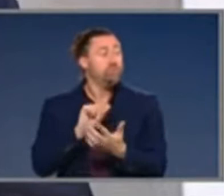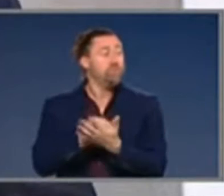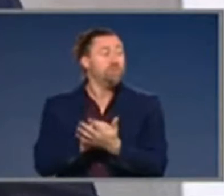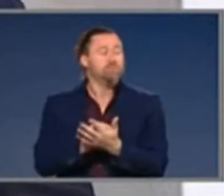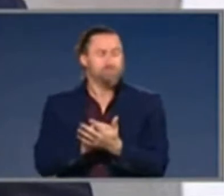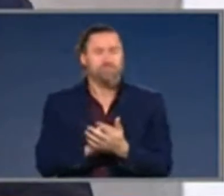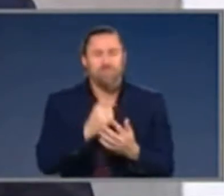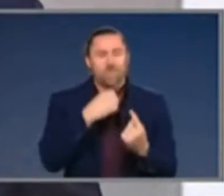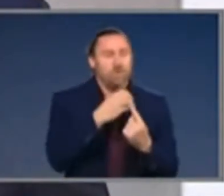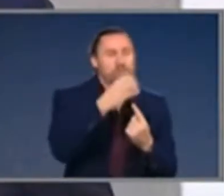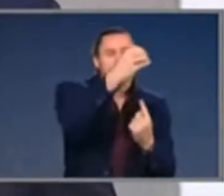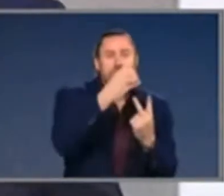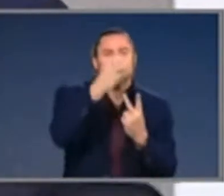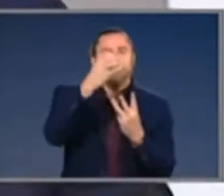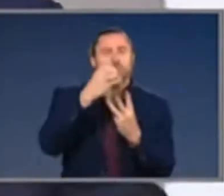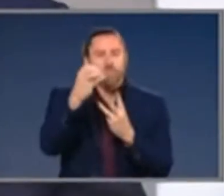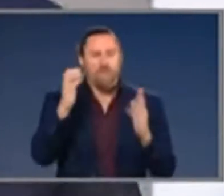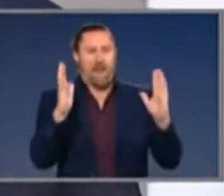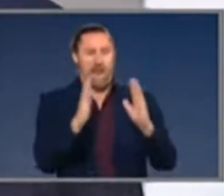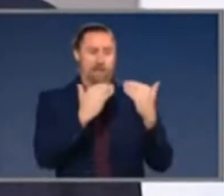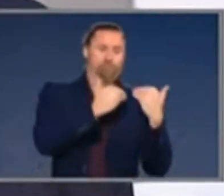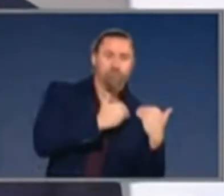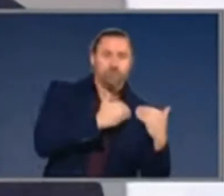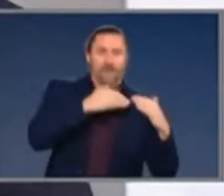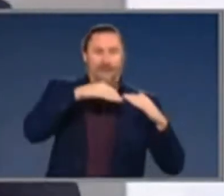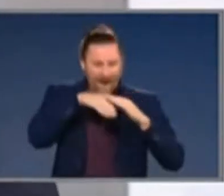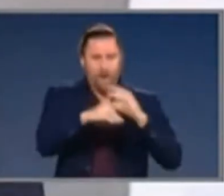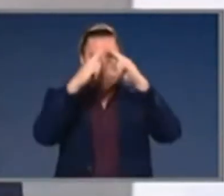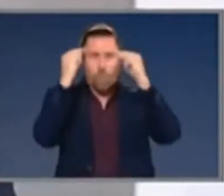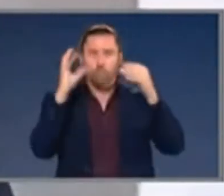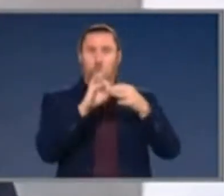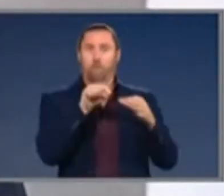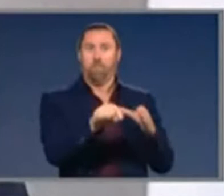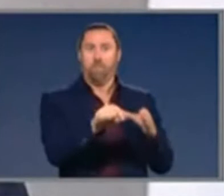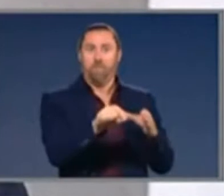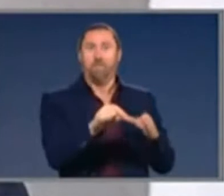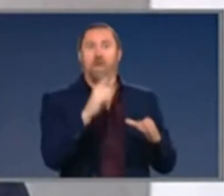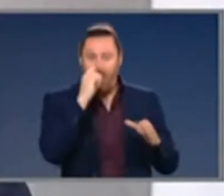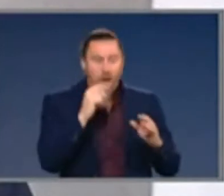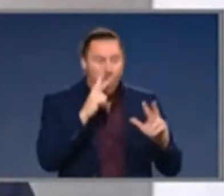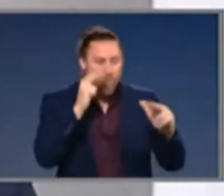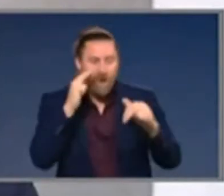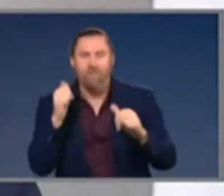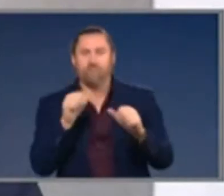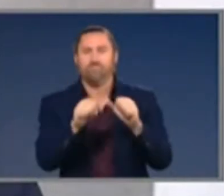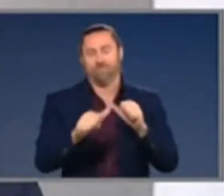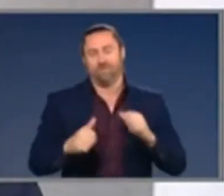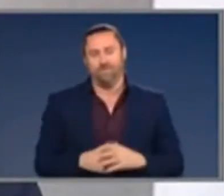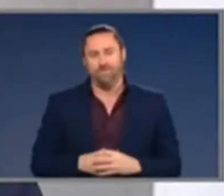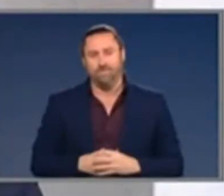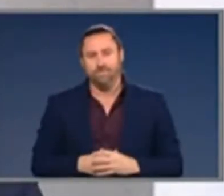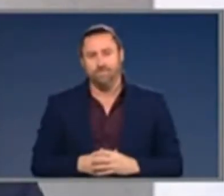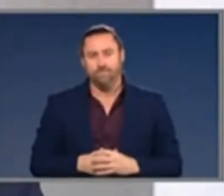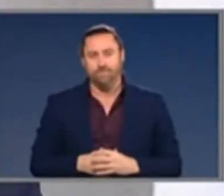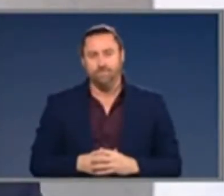yesterday, and a number of other facilities. That is relieving the pressure on those places, and that is welcome. A